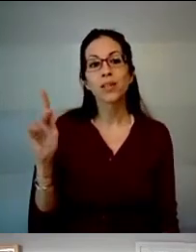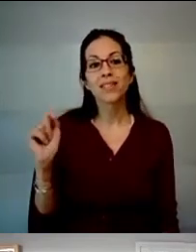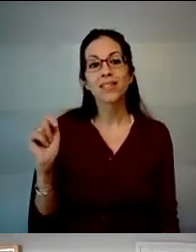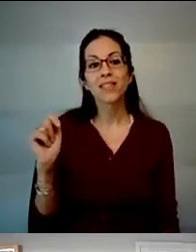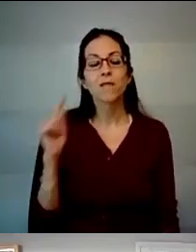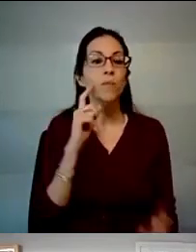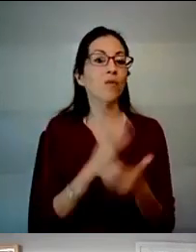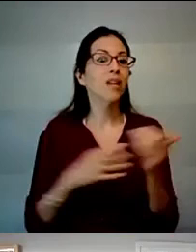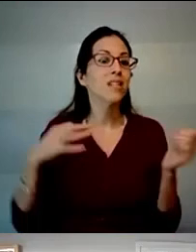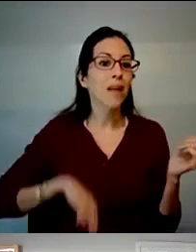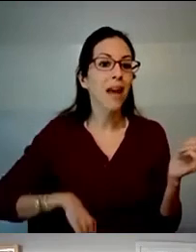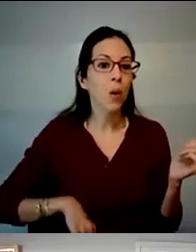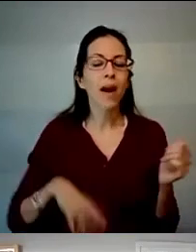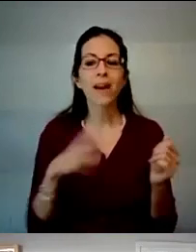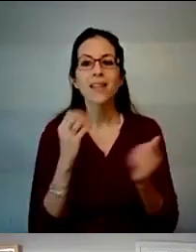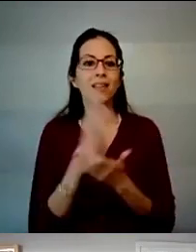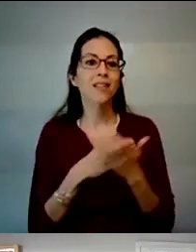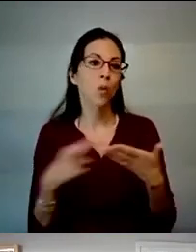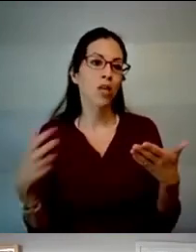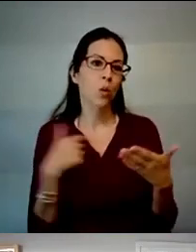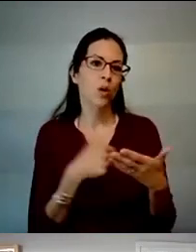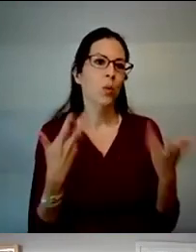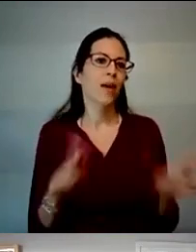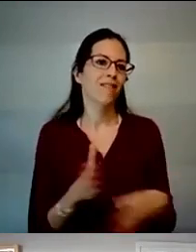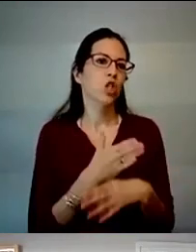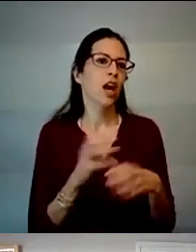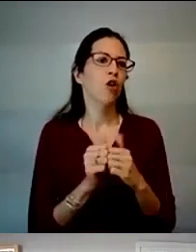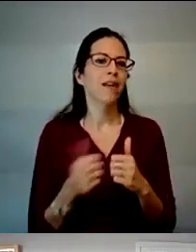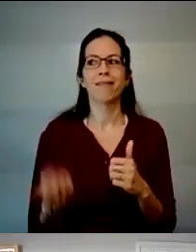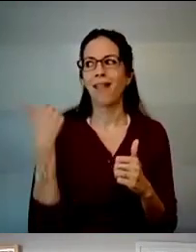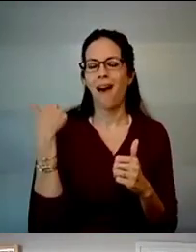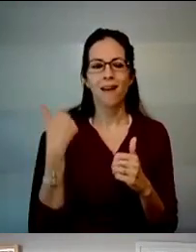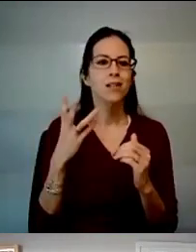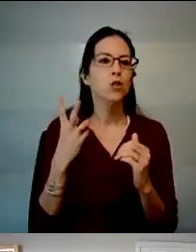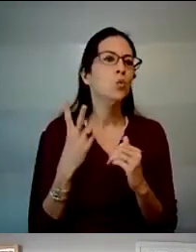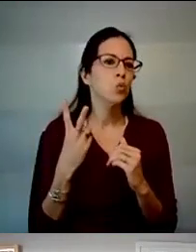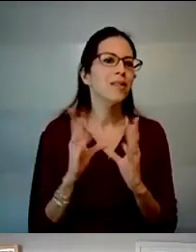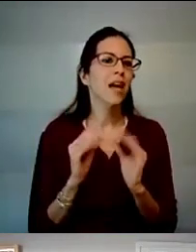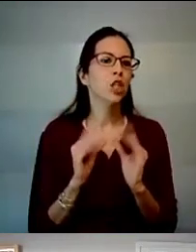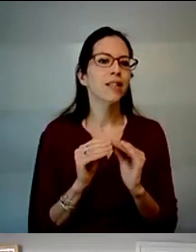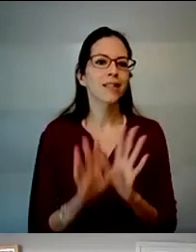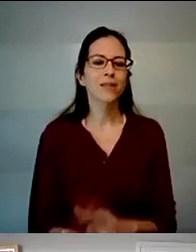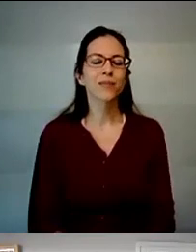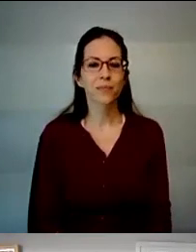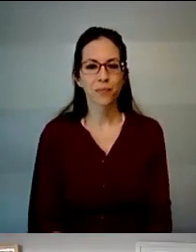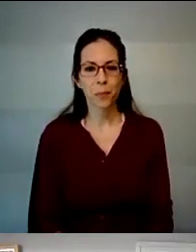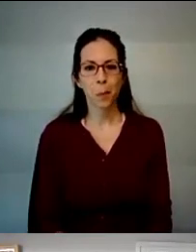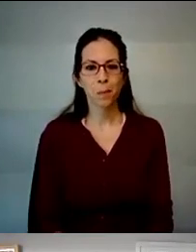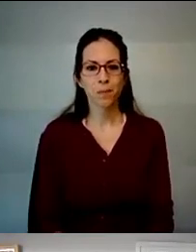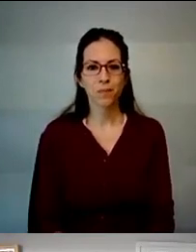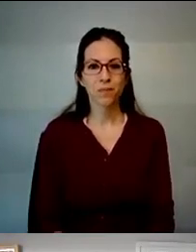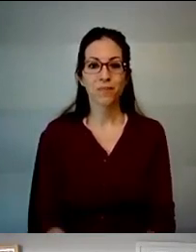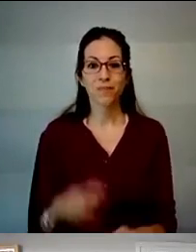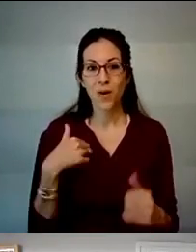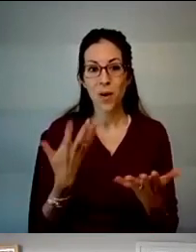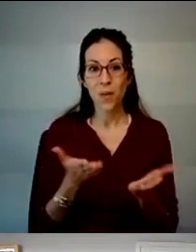some takeaways and resources that were shared in this session and the last two as a part of this series. I'm going to ask our